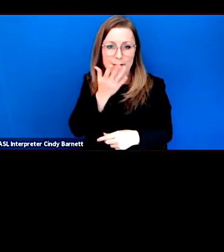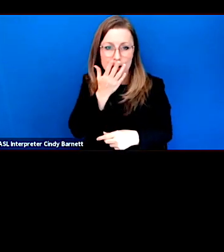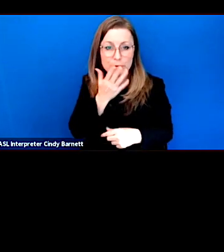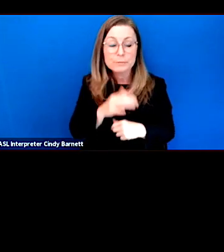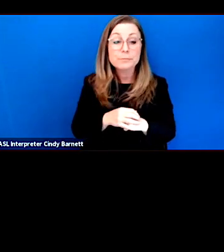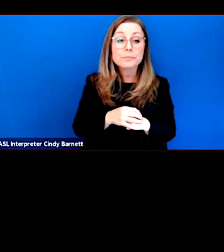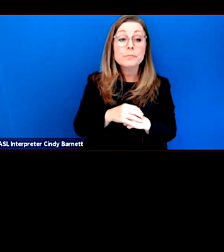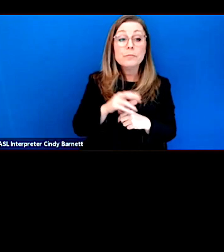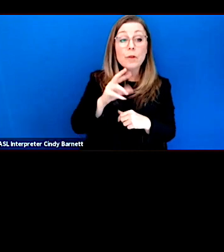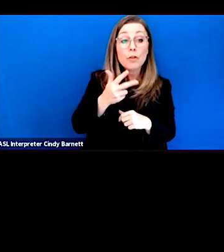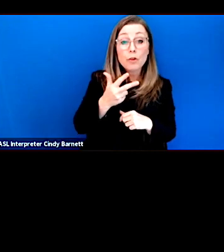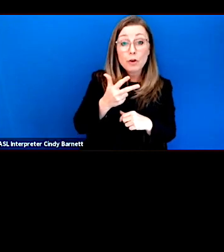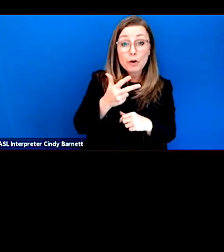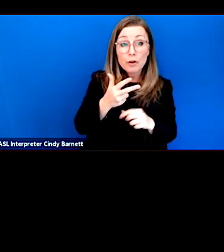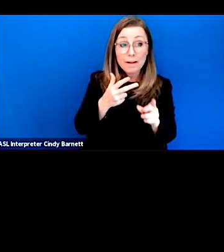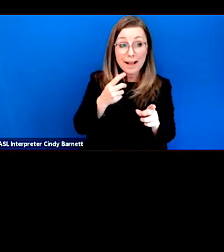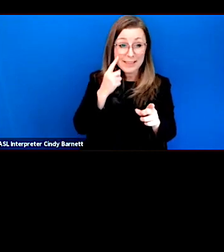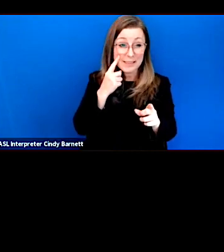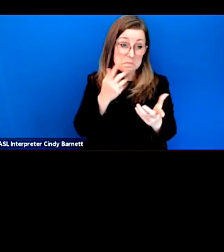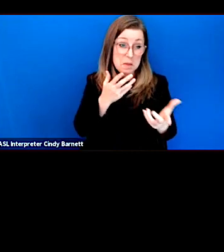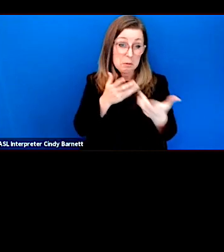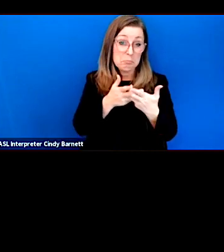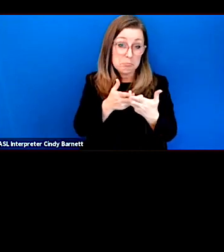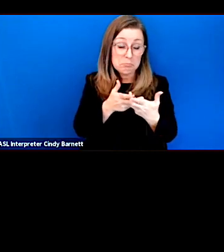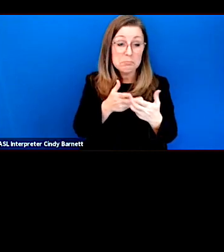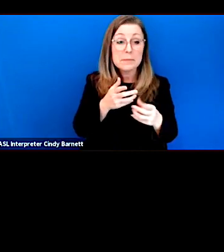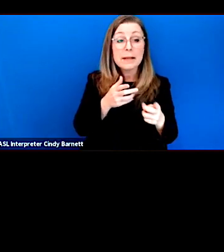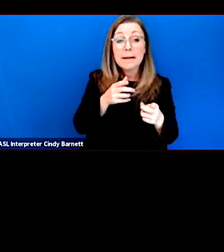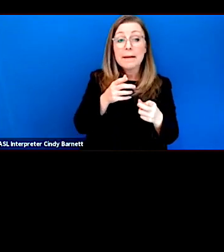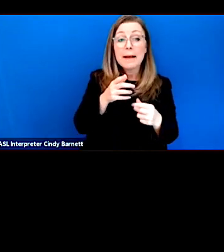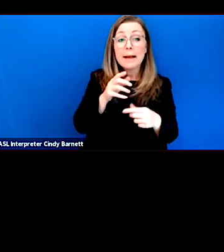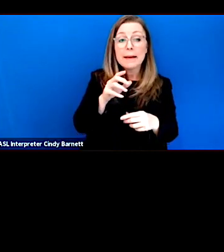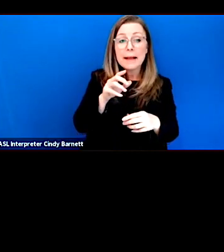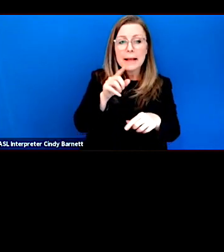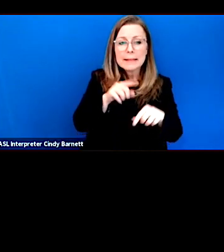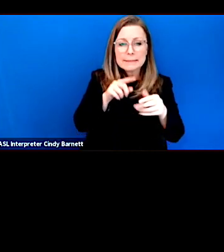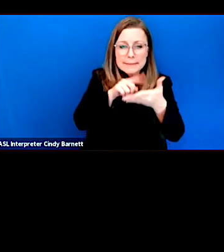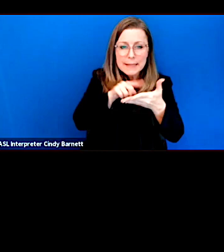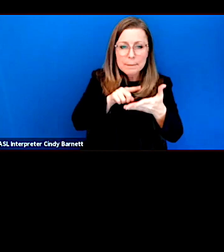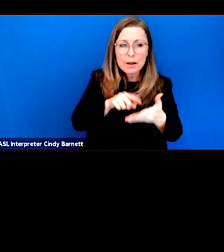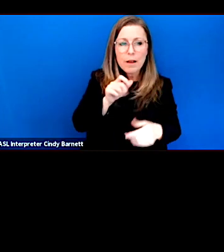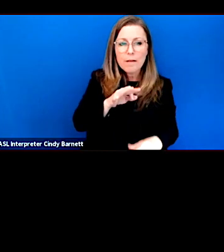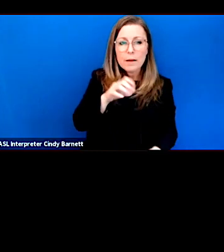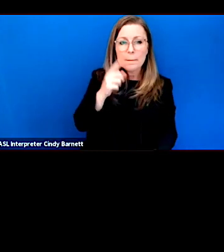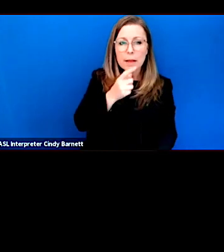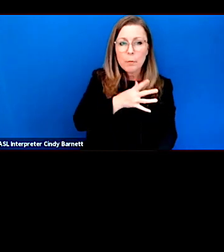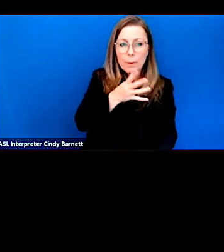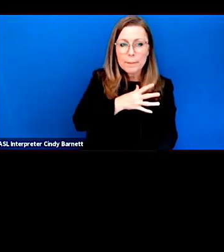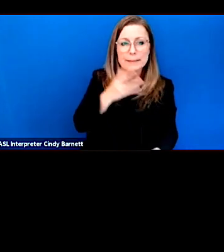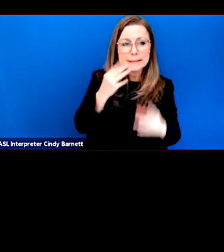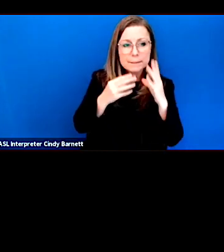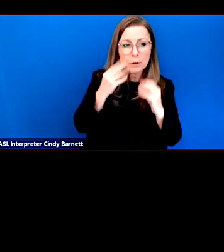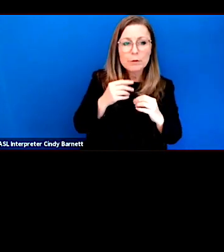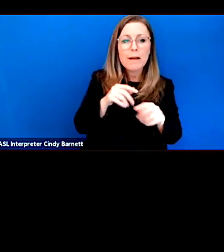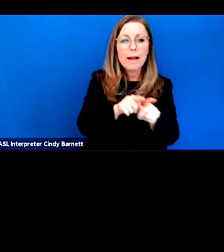synthesis question is an examination of Black women's experiences in undergraduate engineering on a primarily white campus.